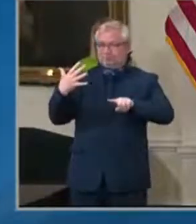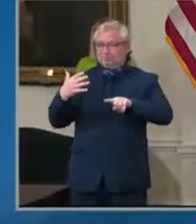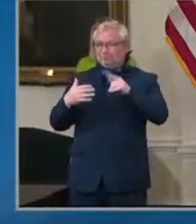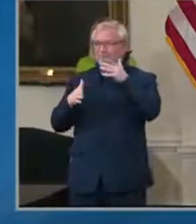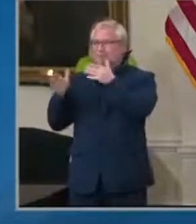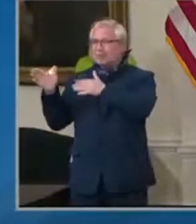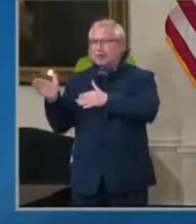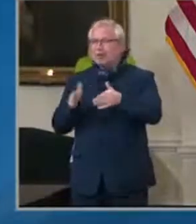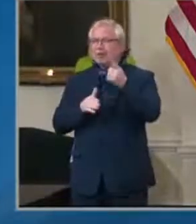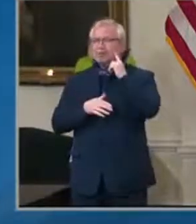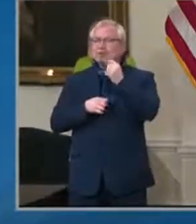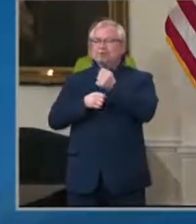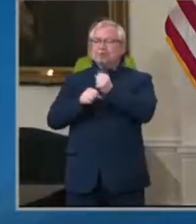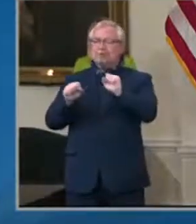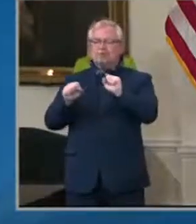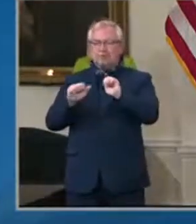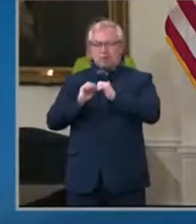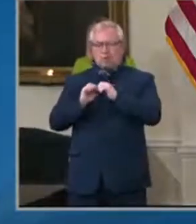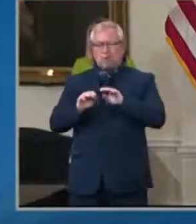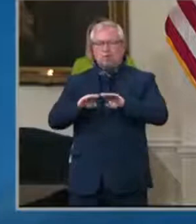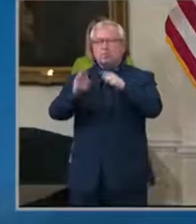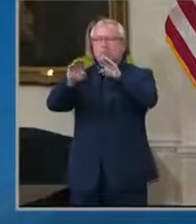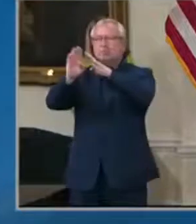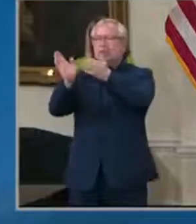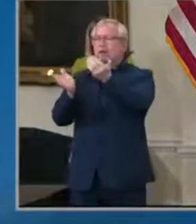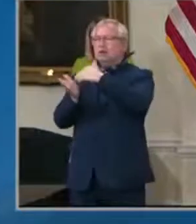to recovery, which we are launching today,